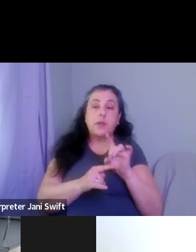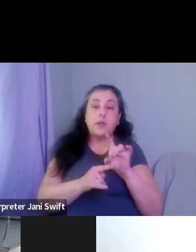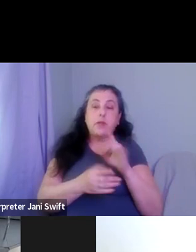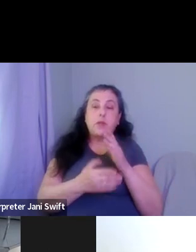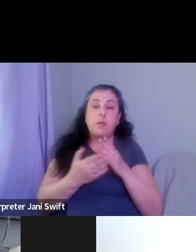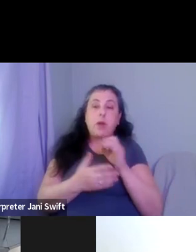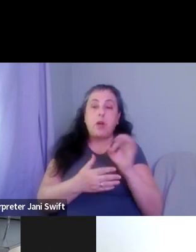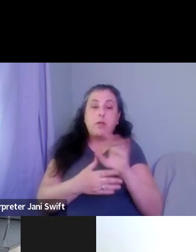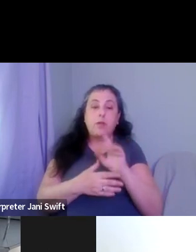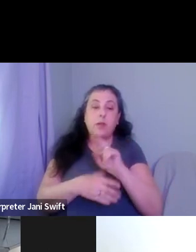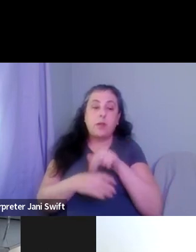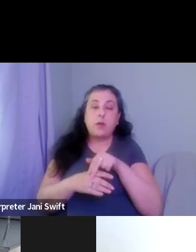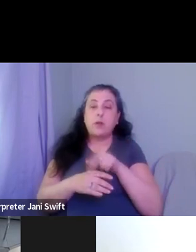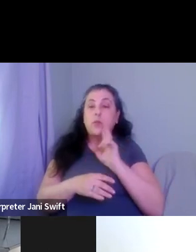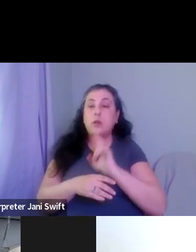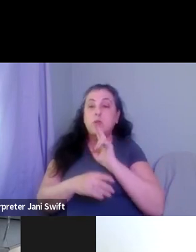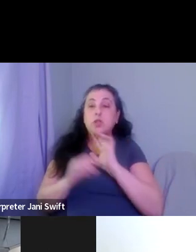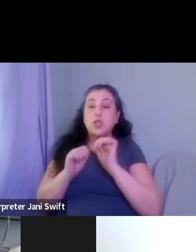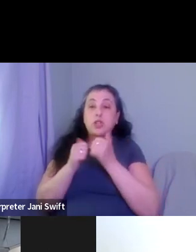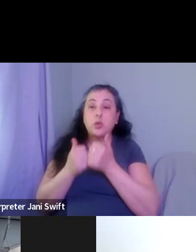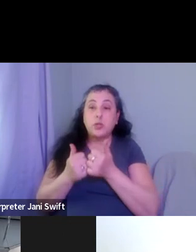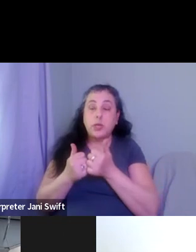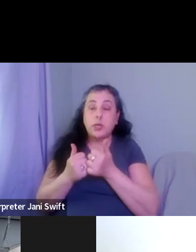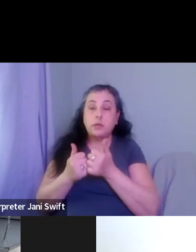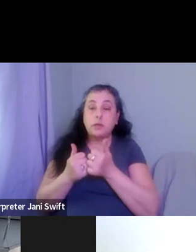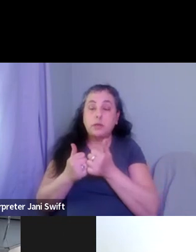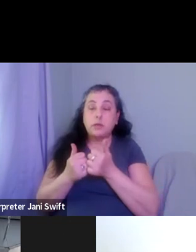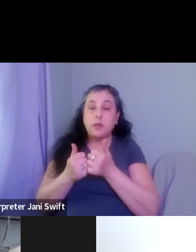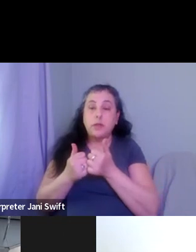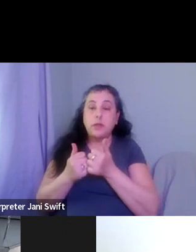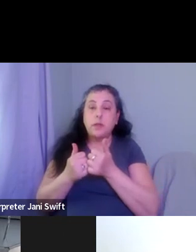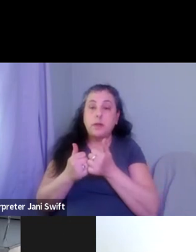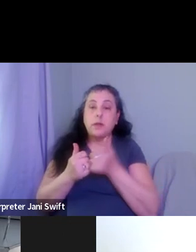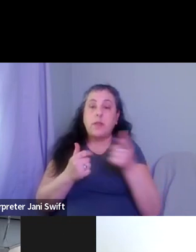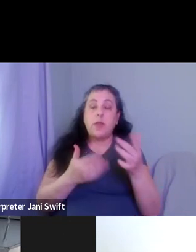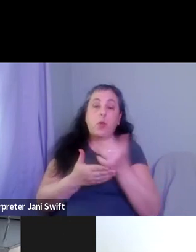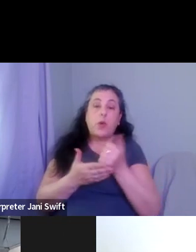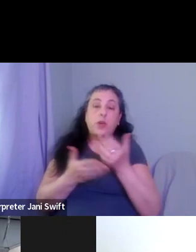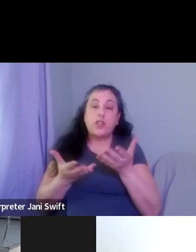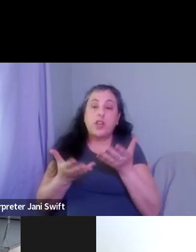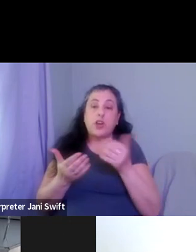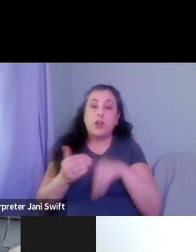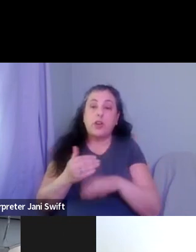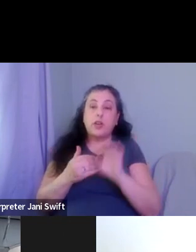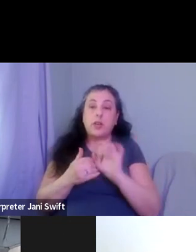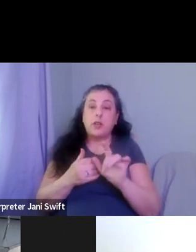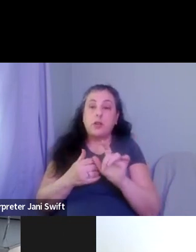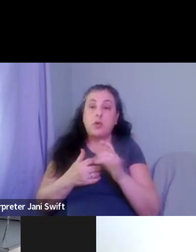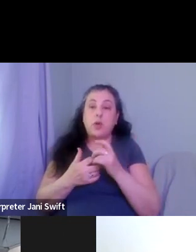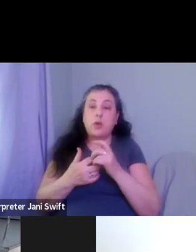part of the National Restaurant Association. And so their wages here in Illinois